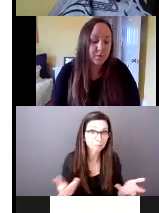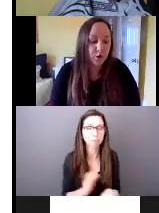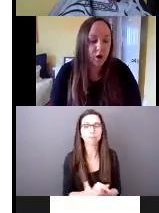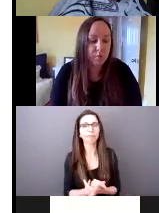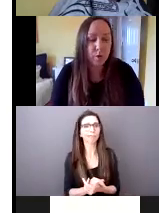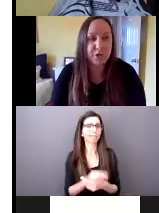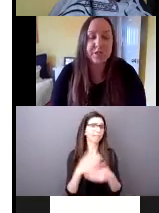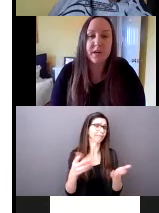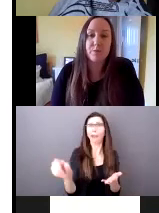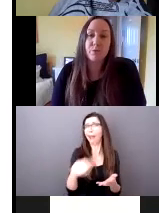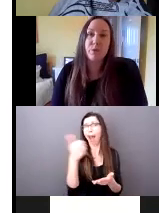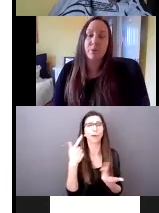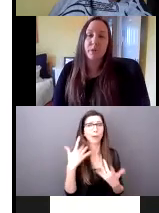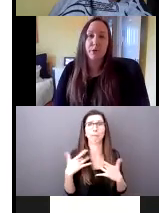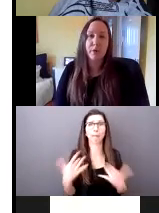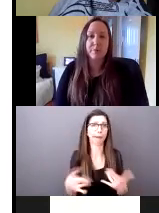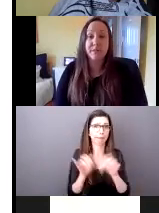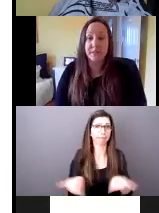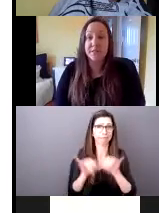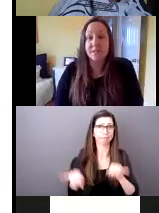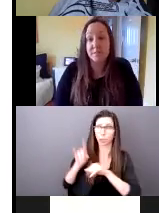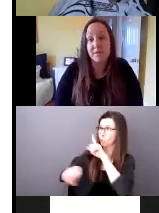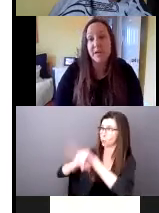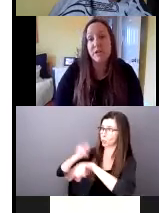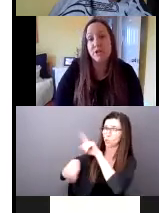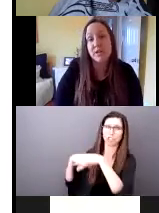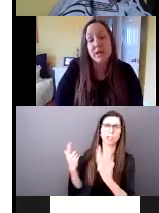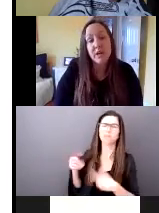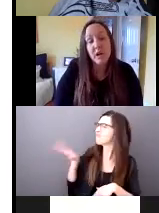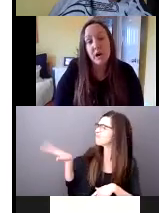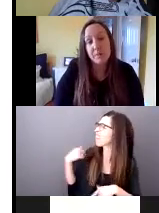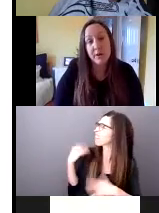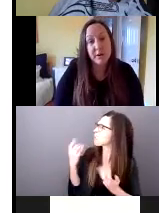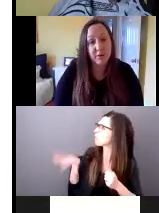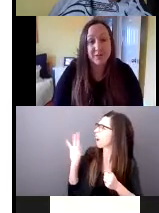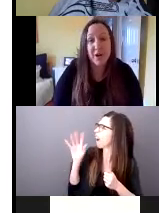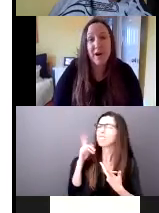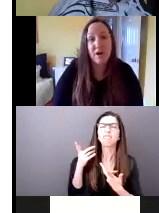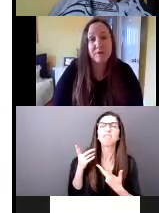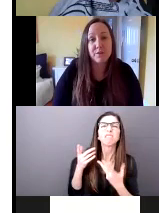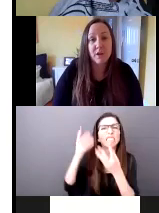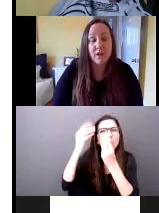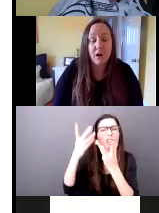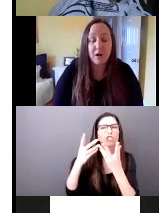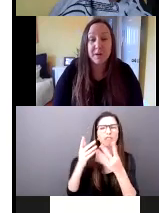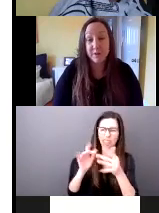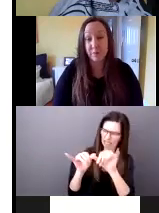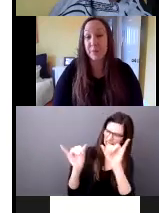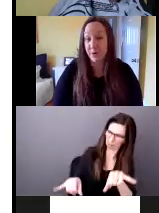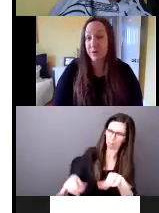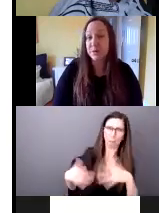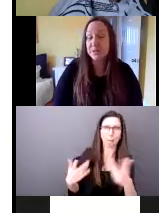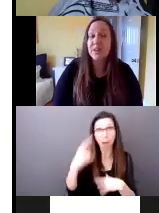some of the more common questions that come through are really around things like system navigation, caregiver mental health,